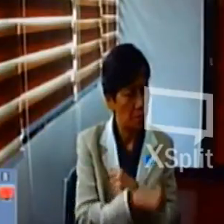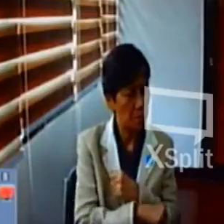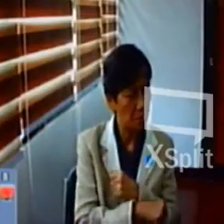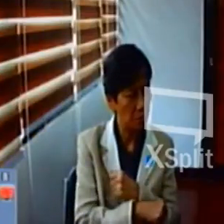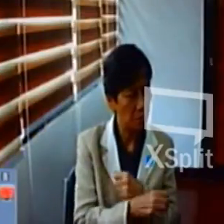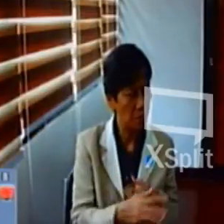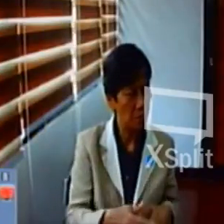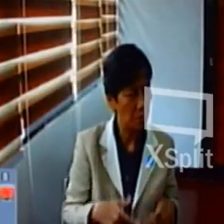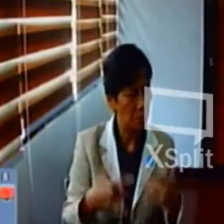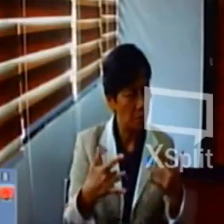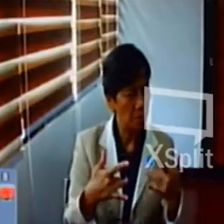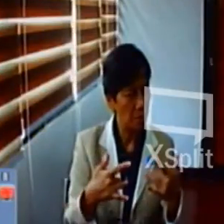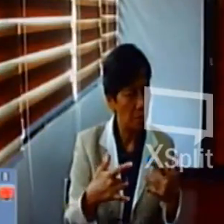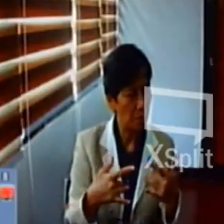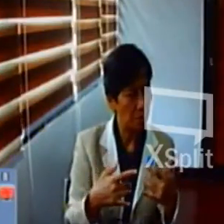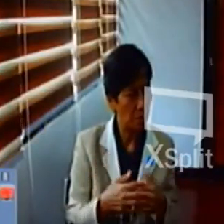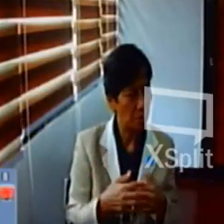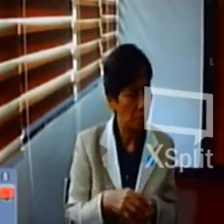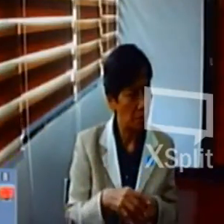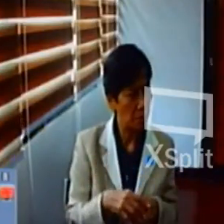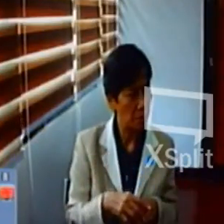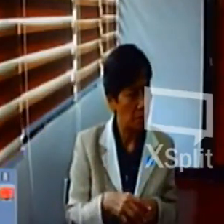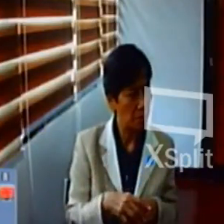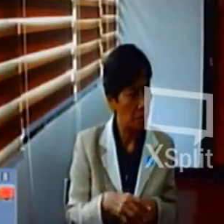marine what is it?